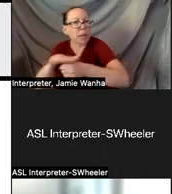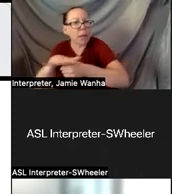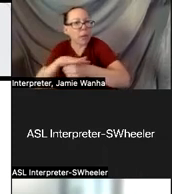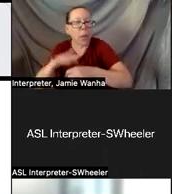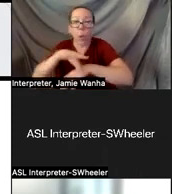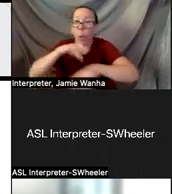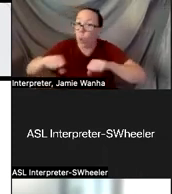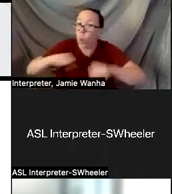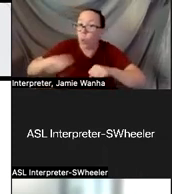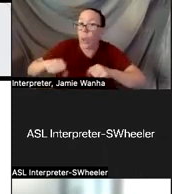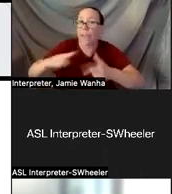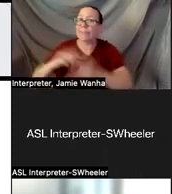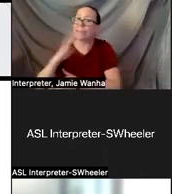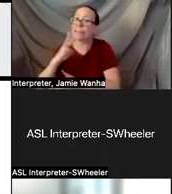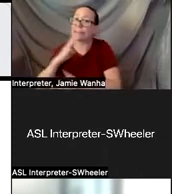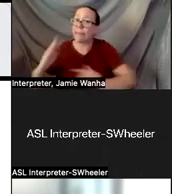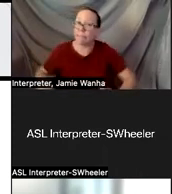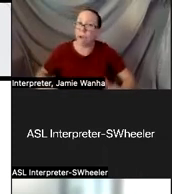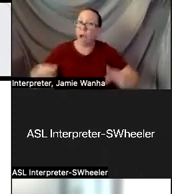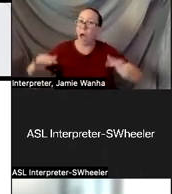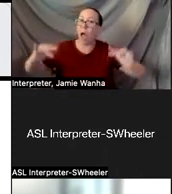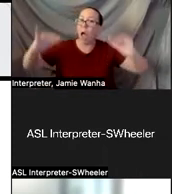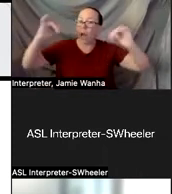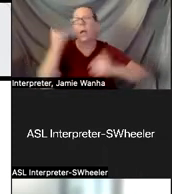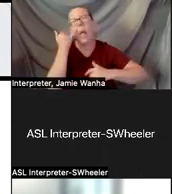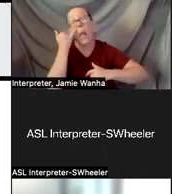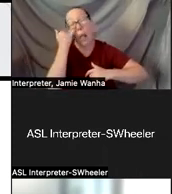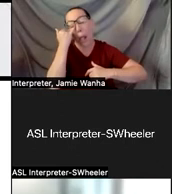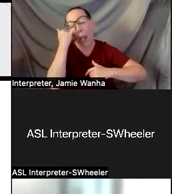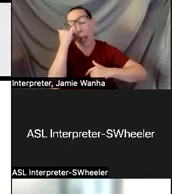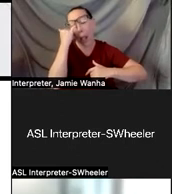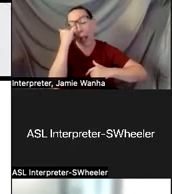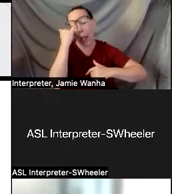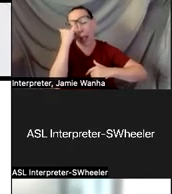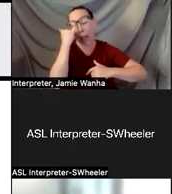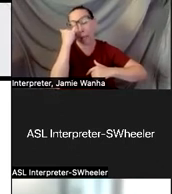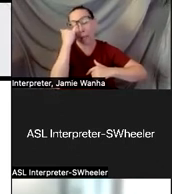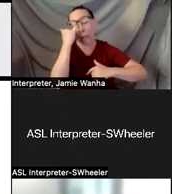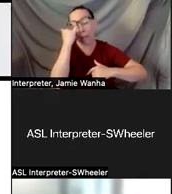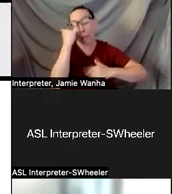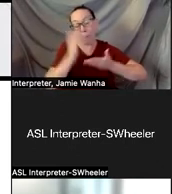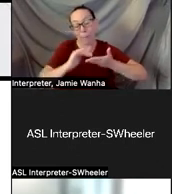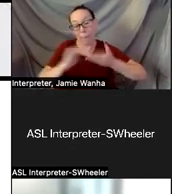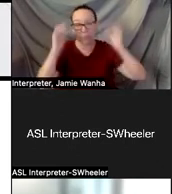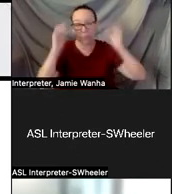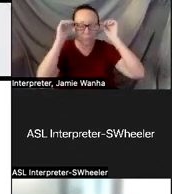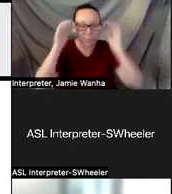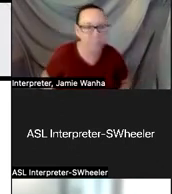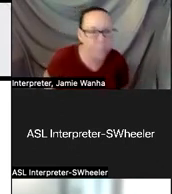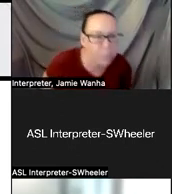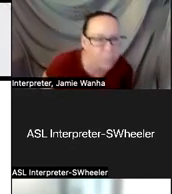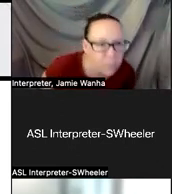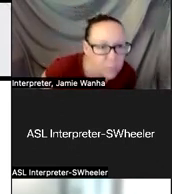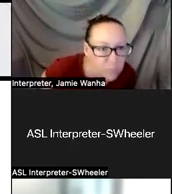tsunami and flooding. We also have Alert San Diego, our region's mass notification system. Along with that, somewhat newer